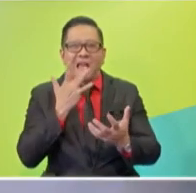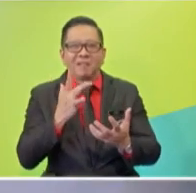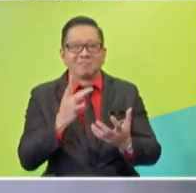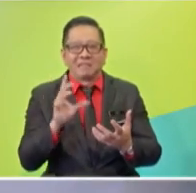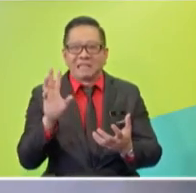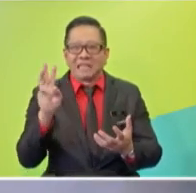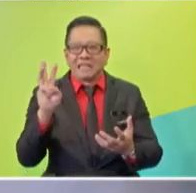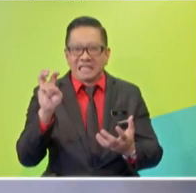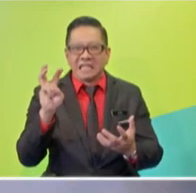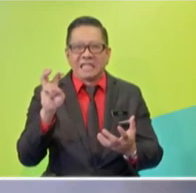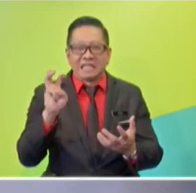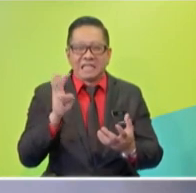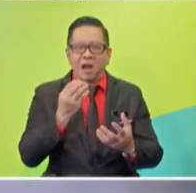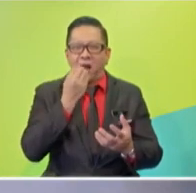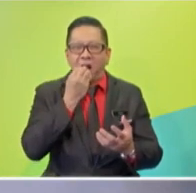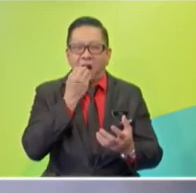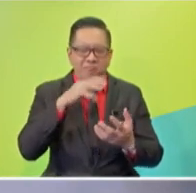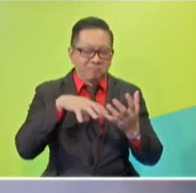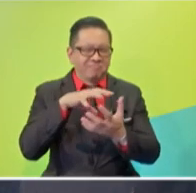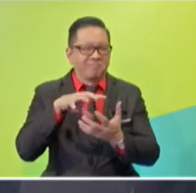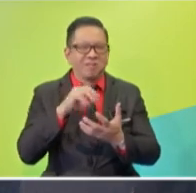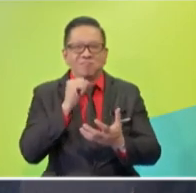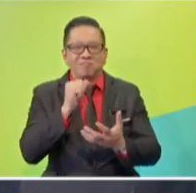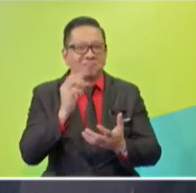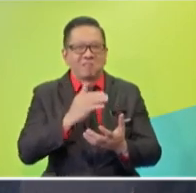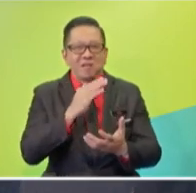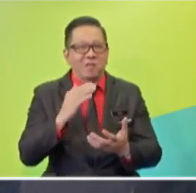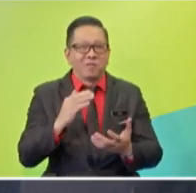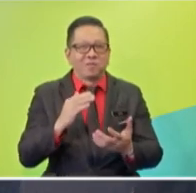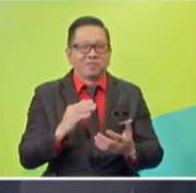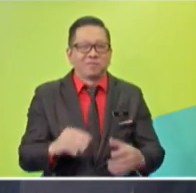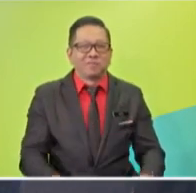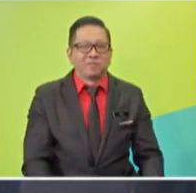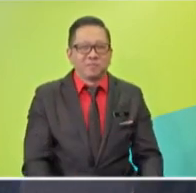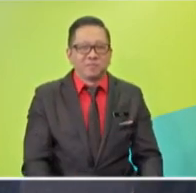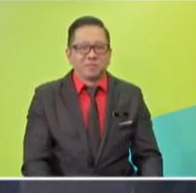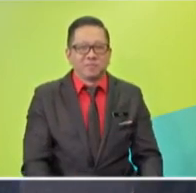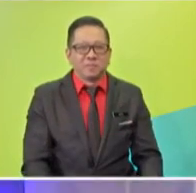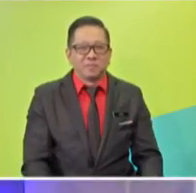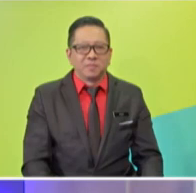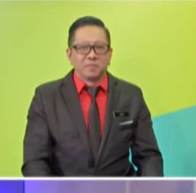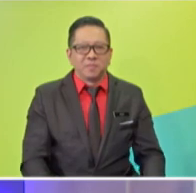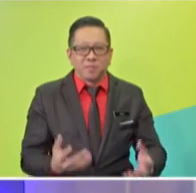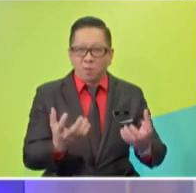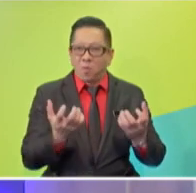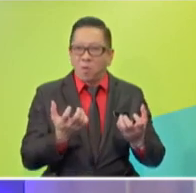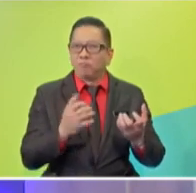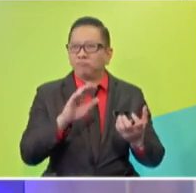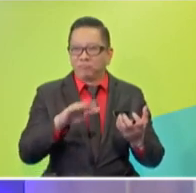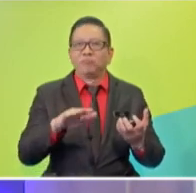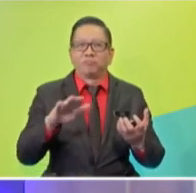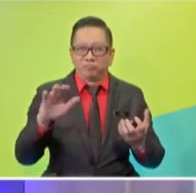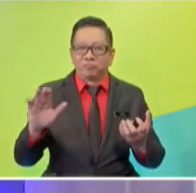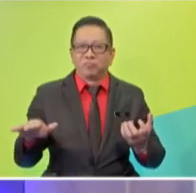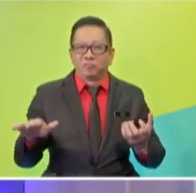flavours in a day. Yes, Shafika. Okay. So right now, I want all of you, especially students at home, and